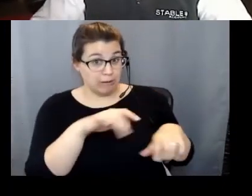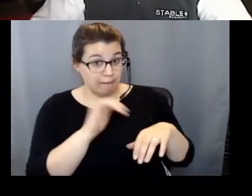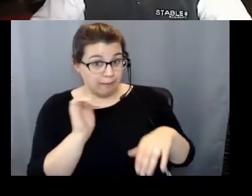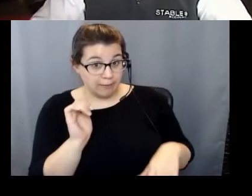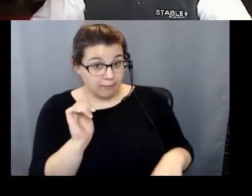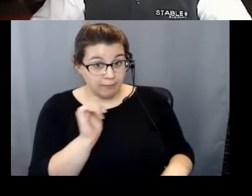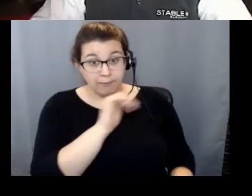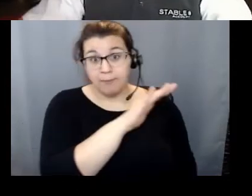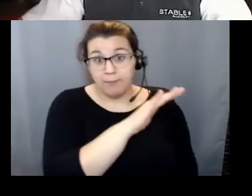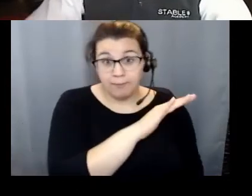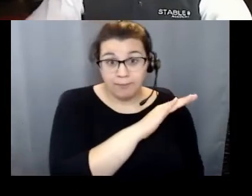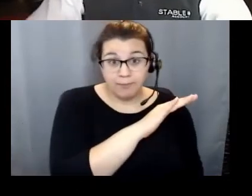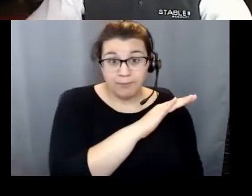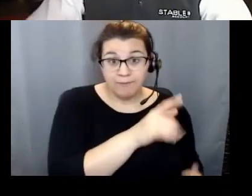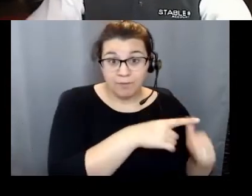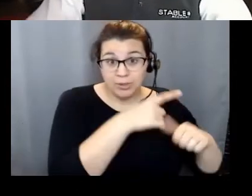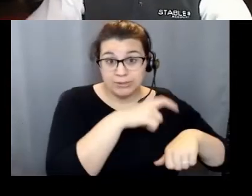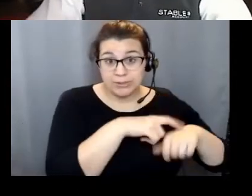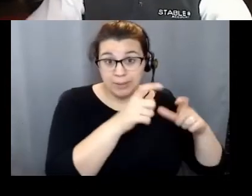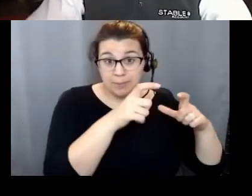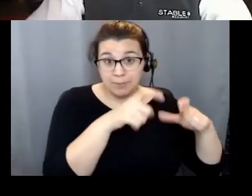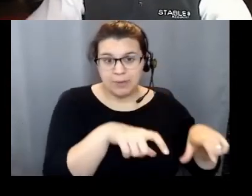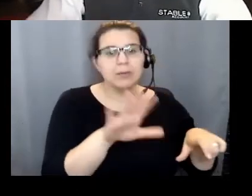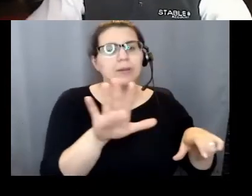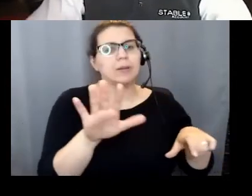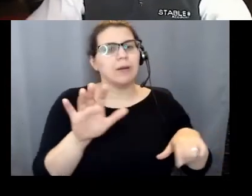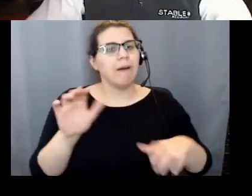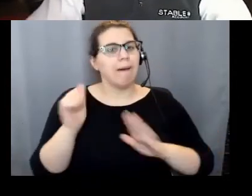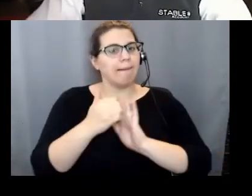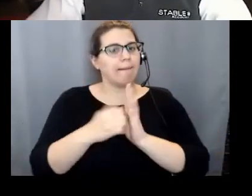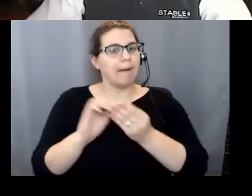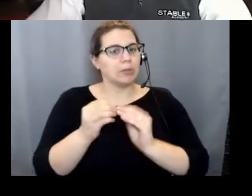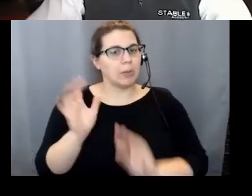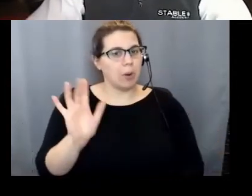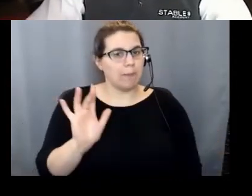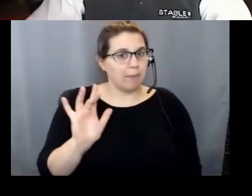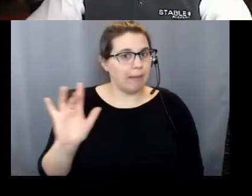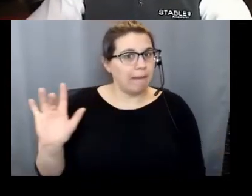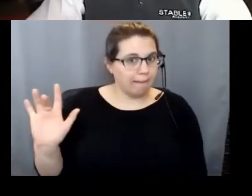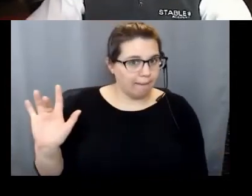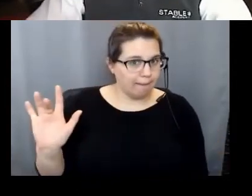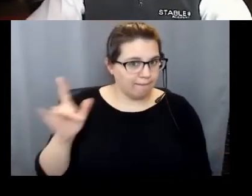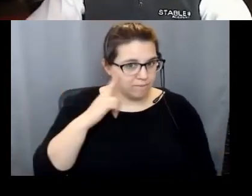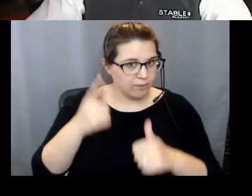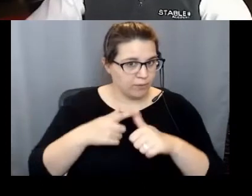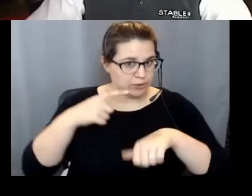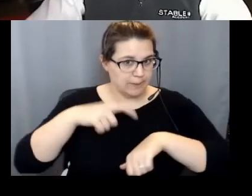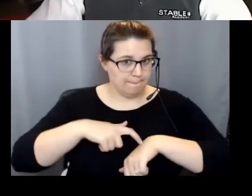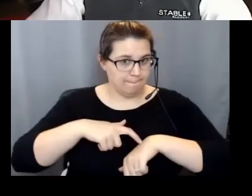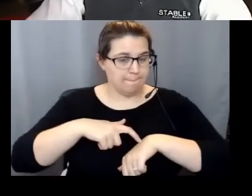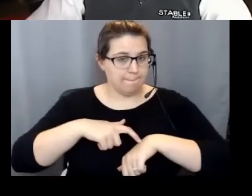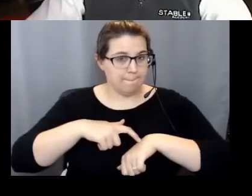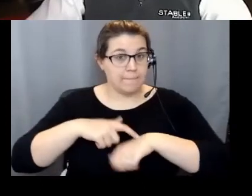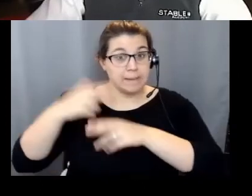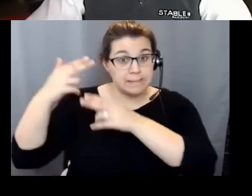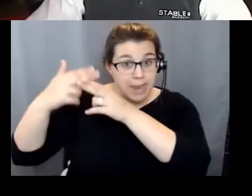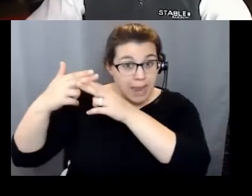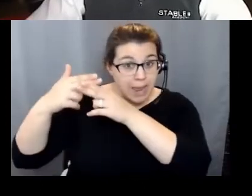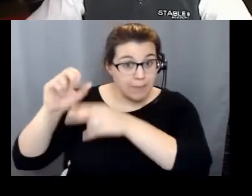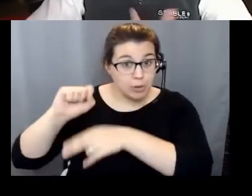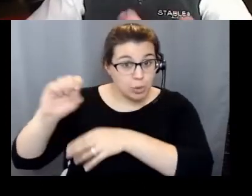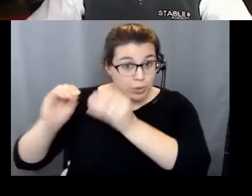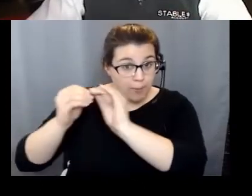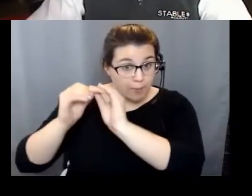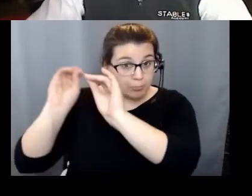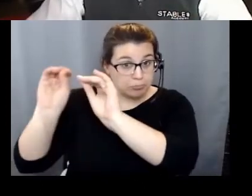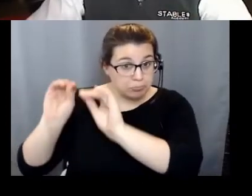the initial contribution, go ahead and leave this account number box blank. With the beneficiary's name and social security number, they